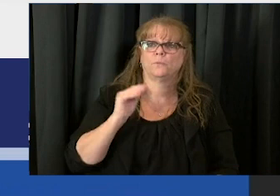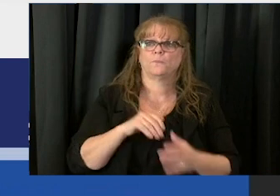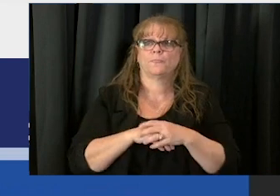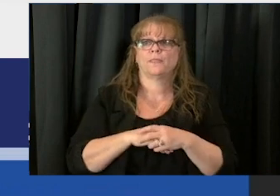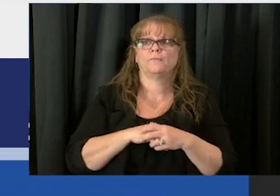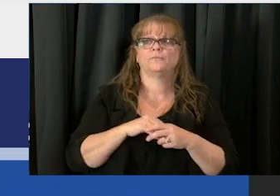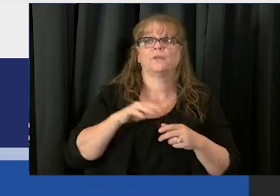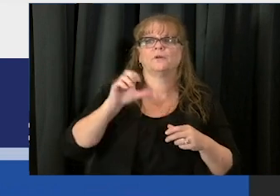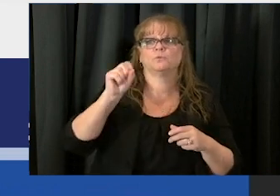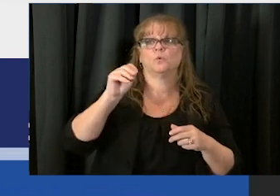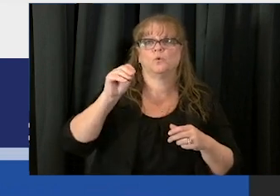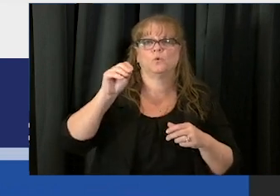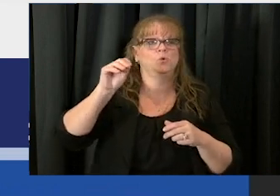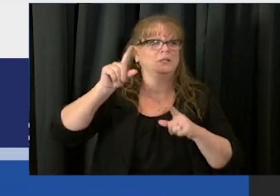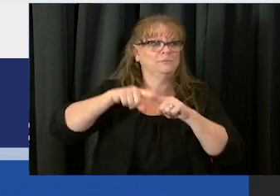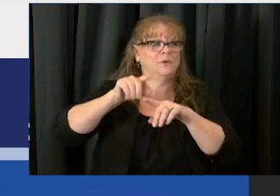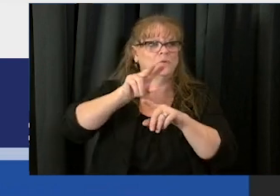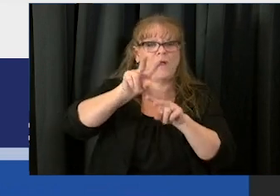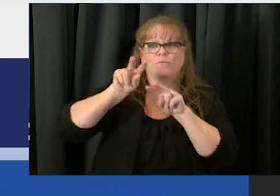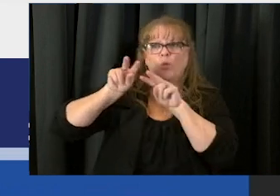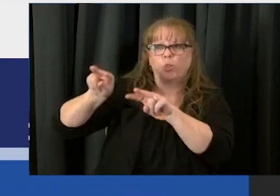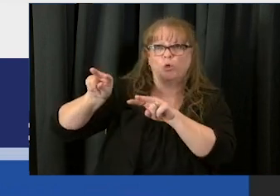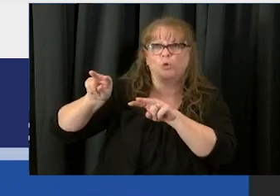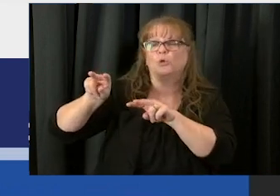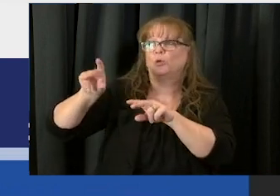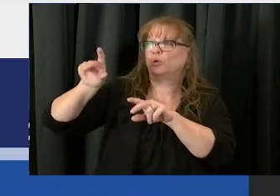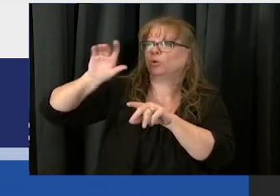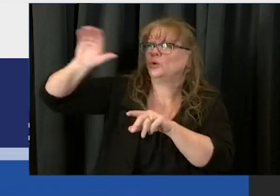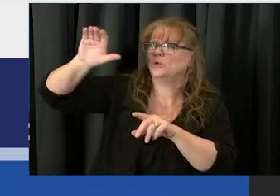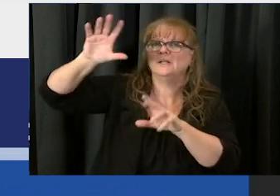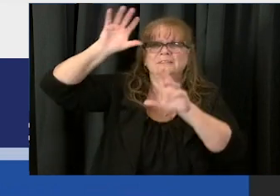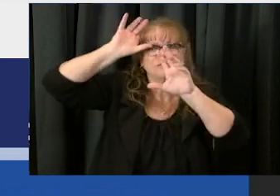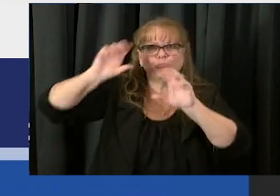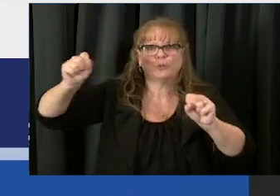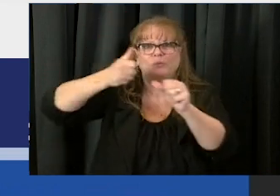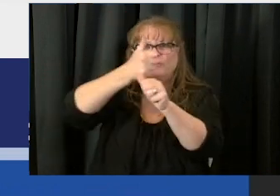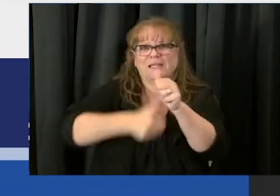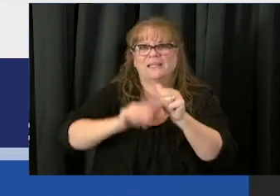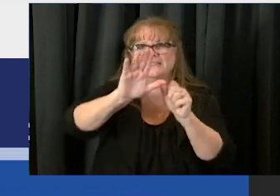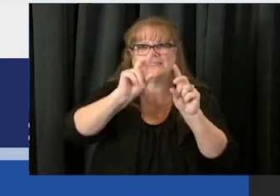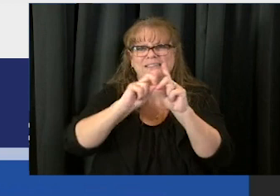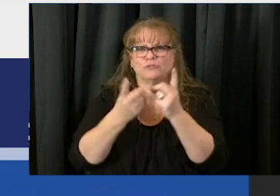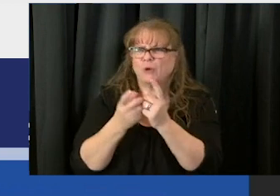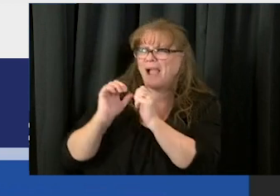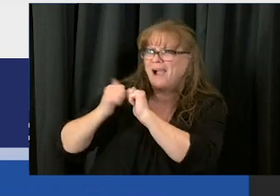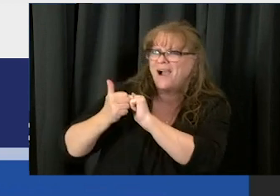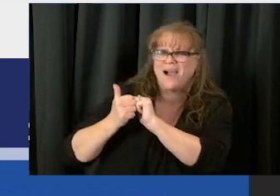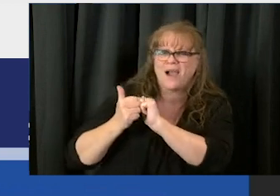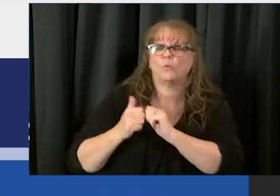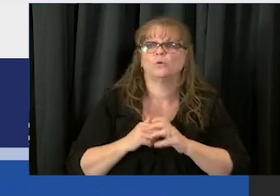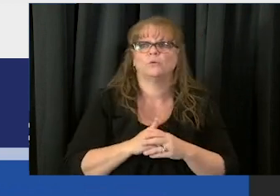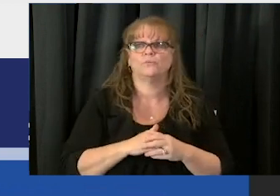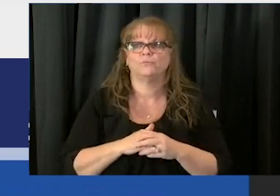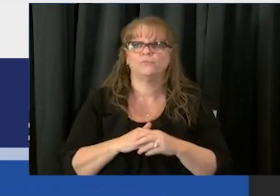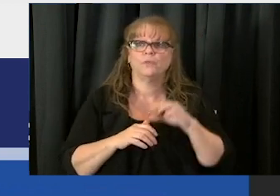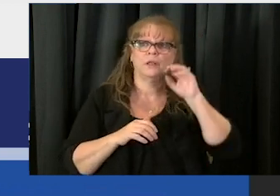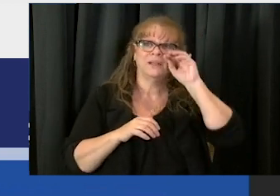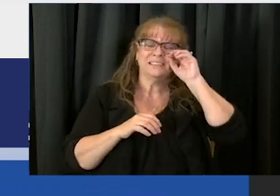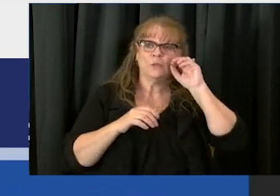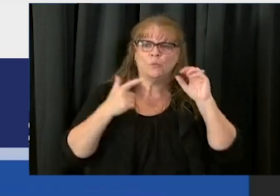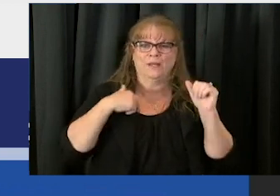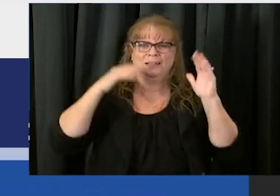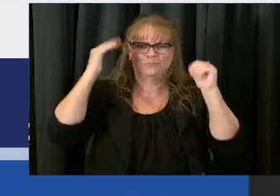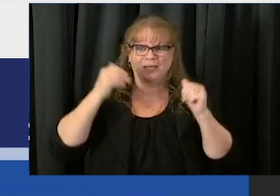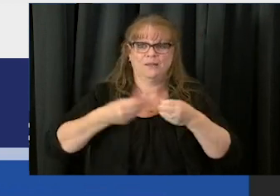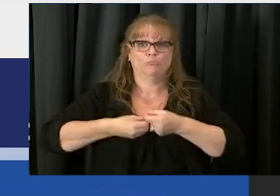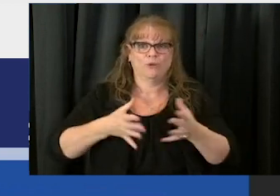over 1 million tests per month. I think this speaks a lot to how we